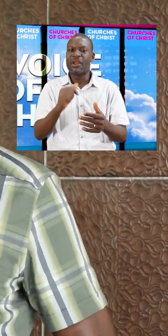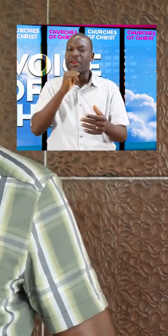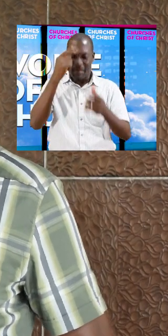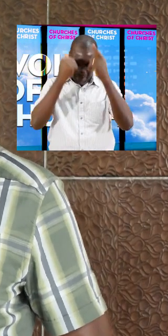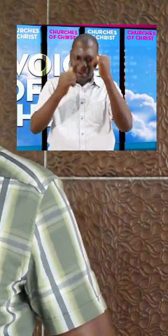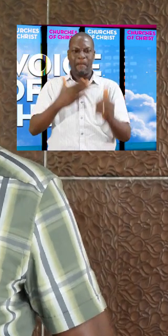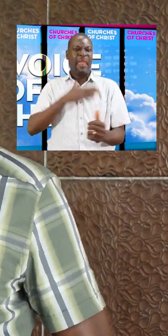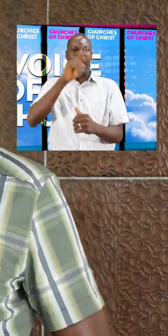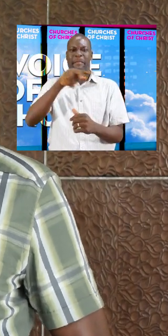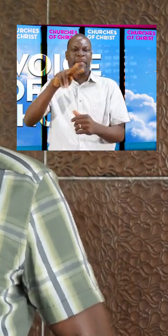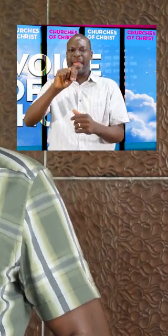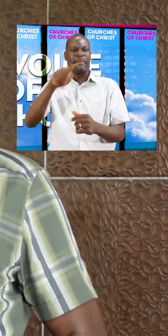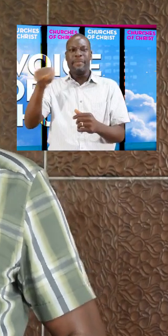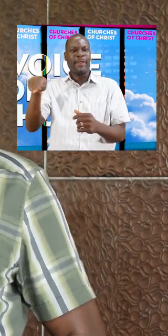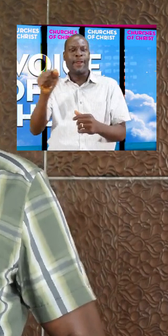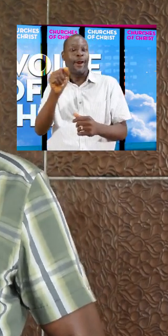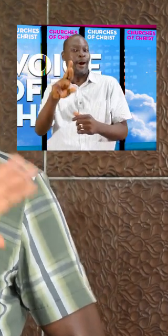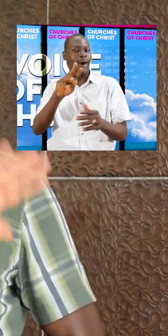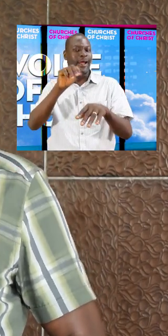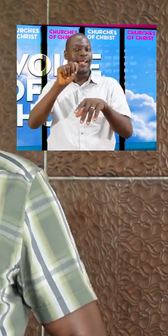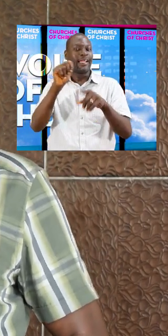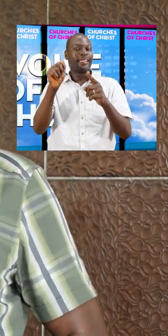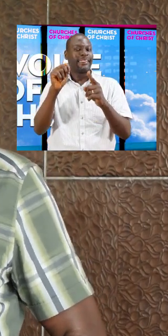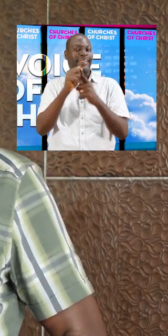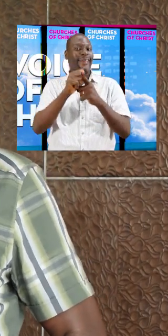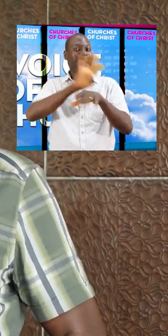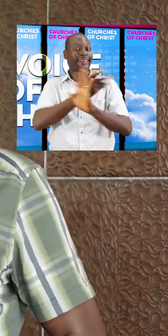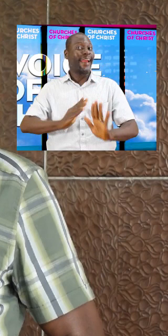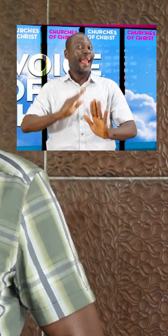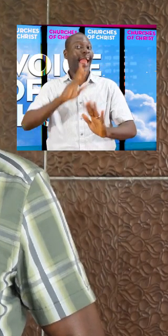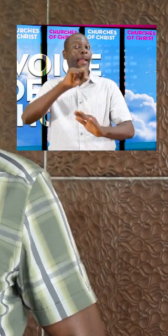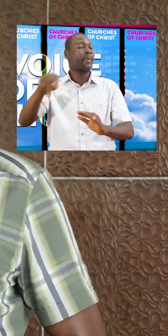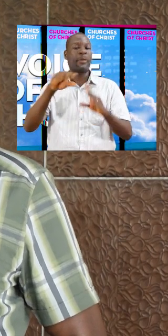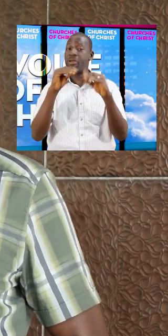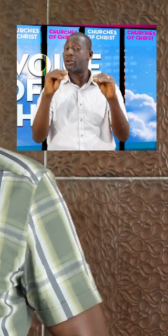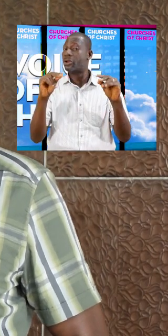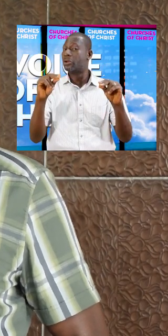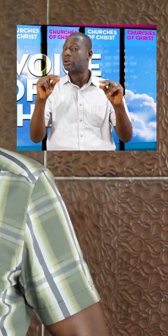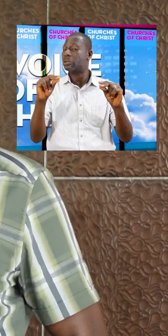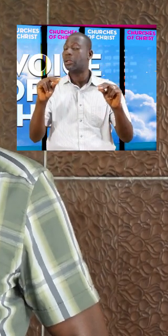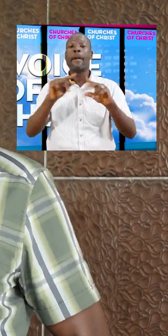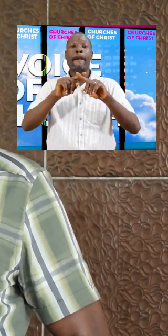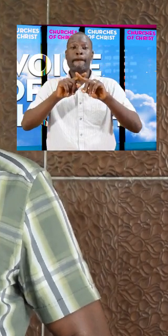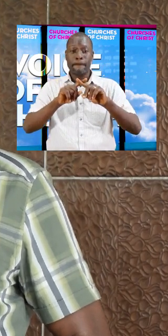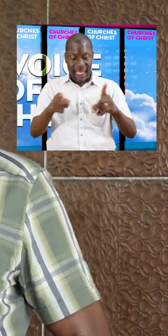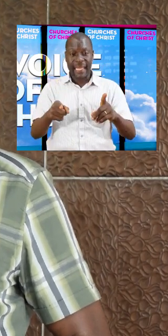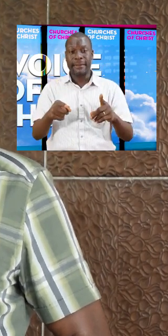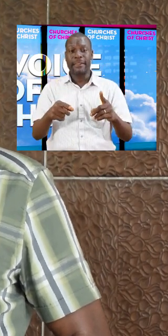a MPP, and I attack the Church of Christ, bringing our MPP for a nunti and ye, adia